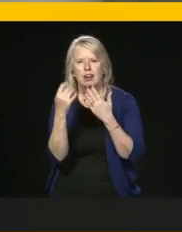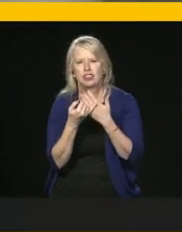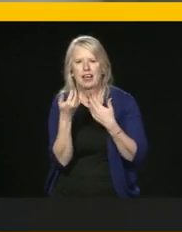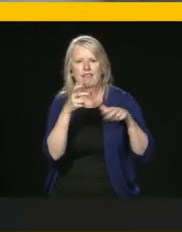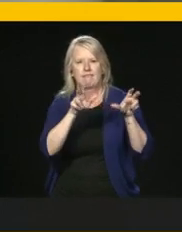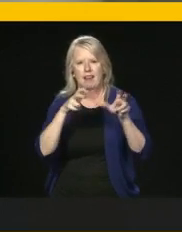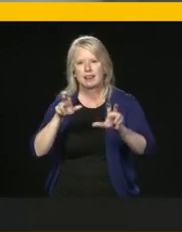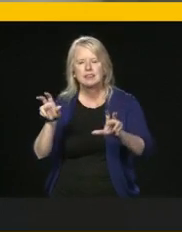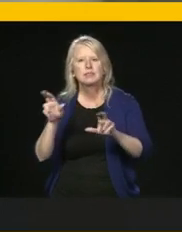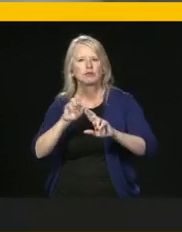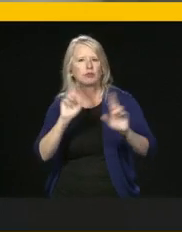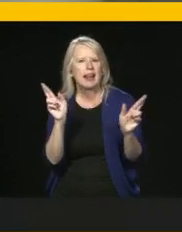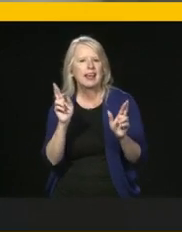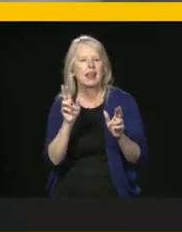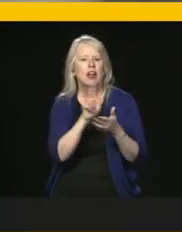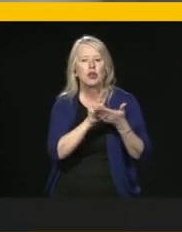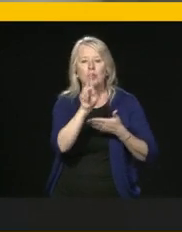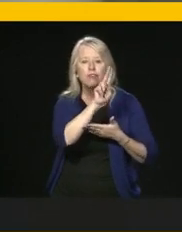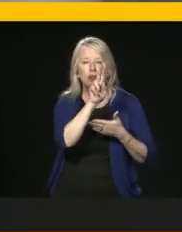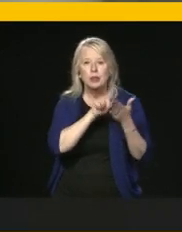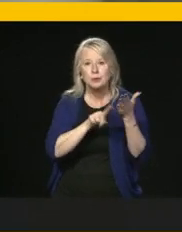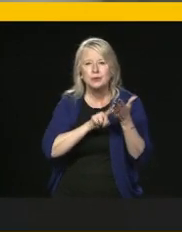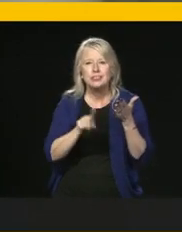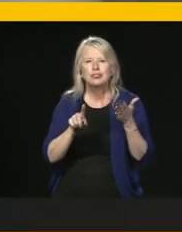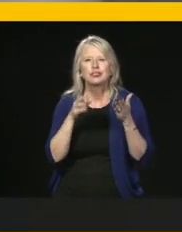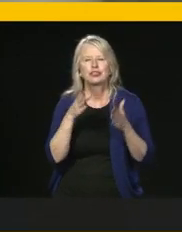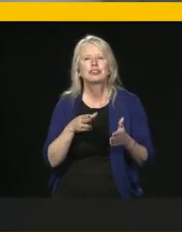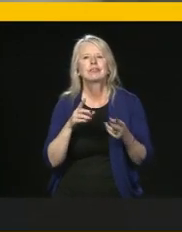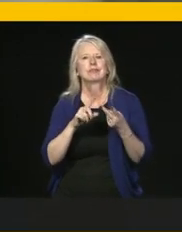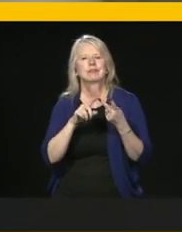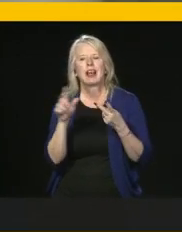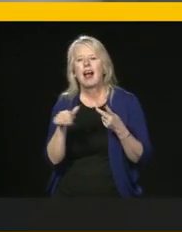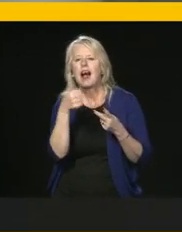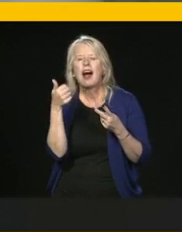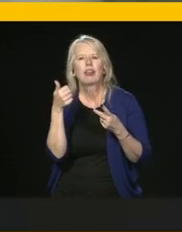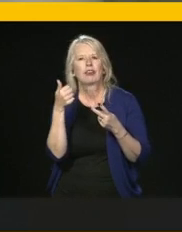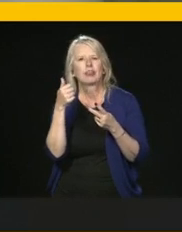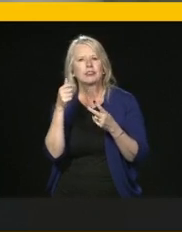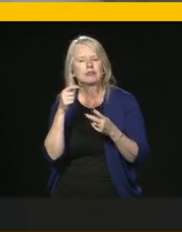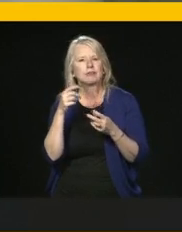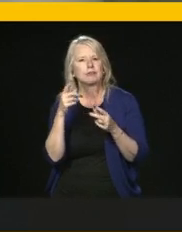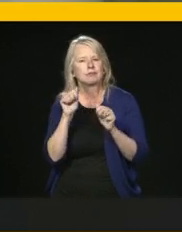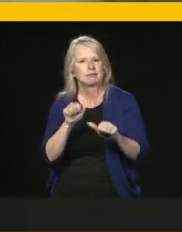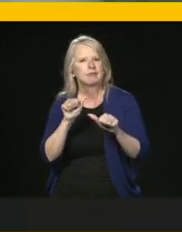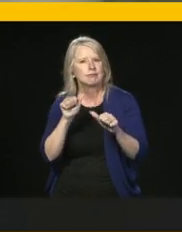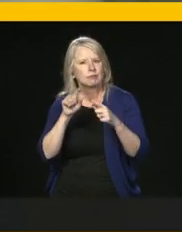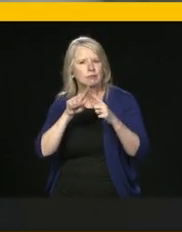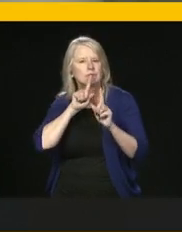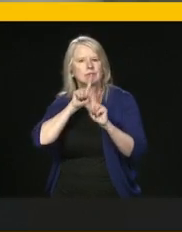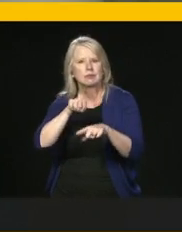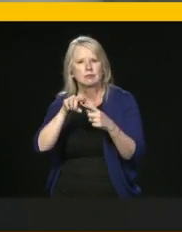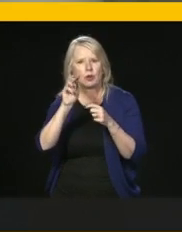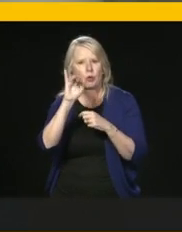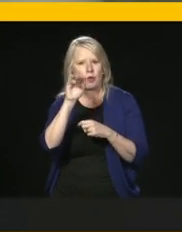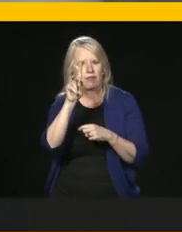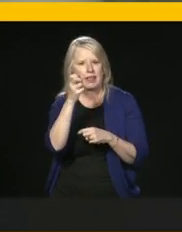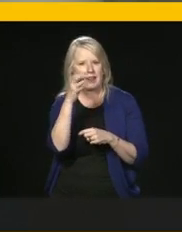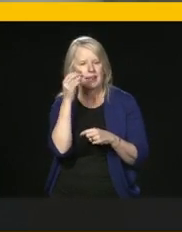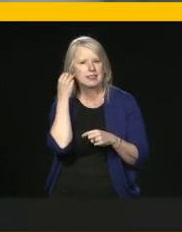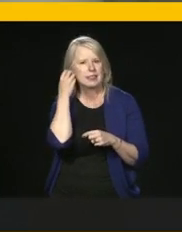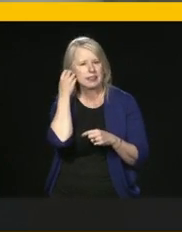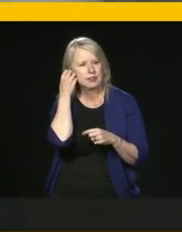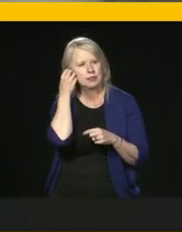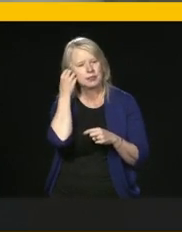researchers and others to respond to COVID-19. A natural partner in this regard is the University of Saskatchewan's